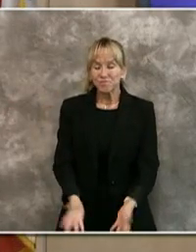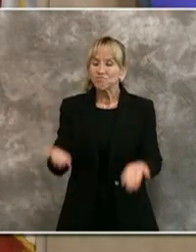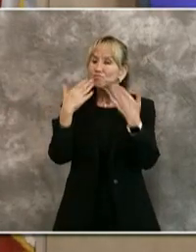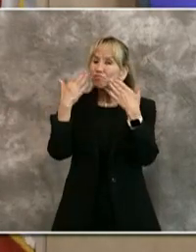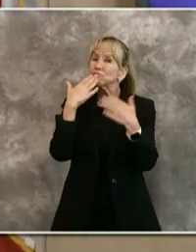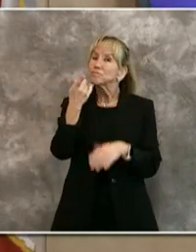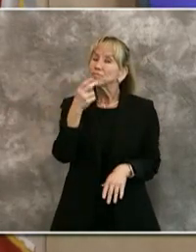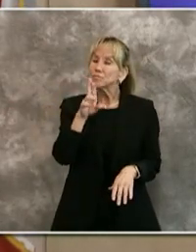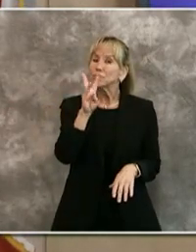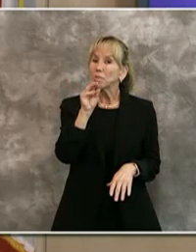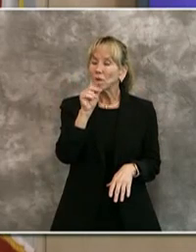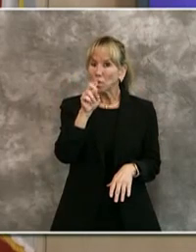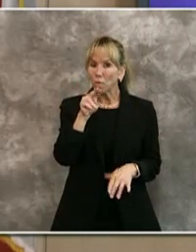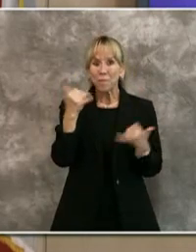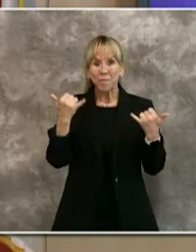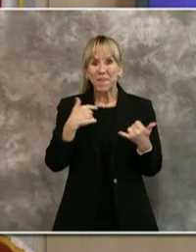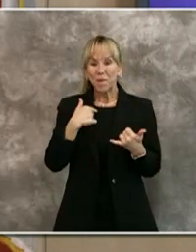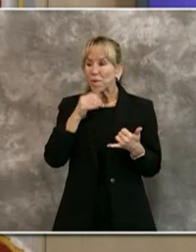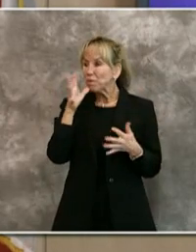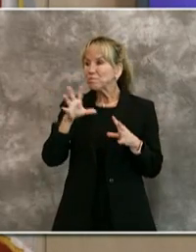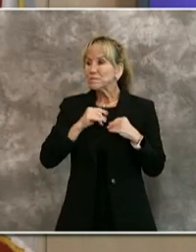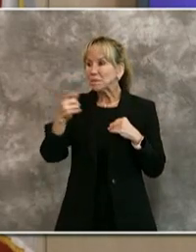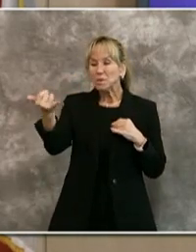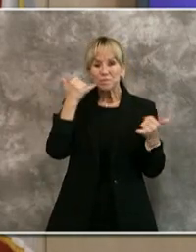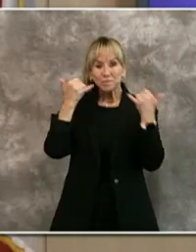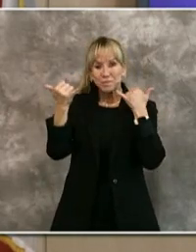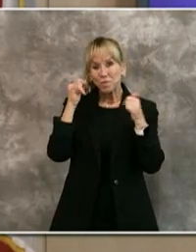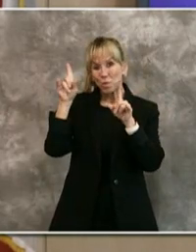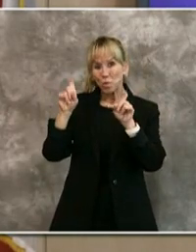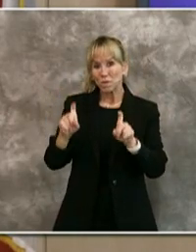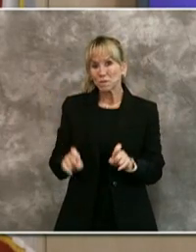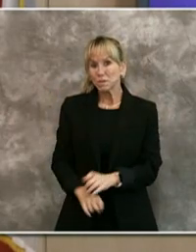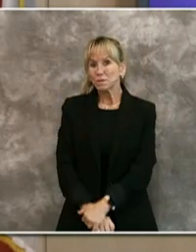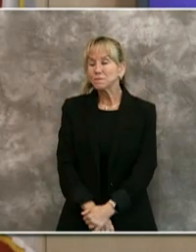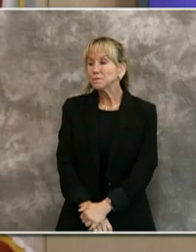Thank you, Dr. Wooten, and let's go directly to the questions.